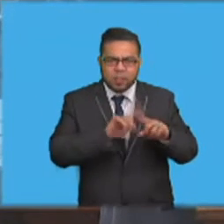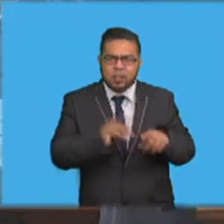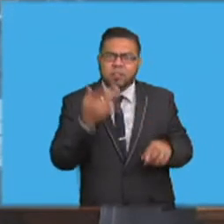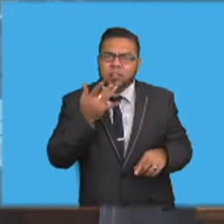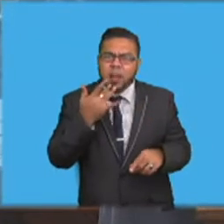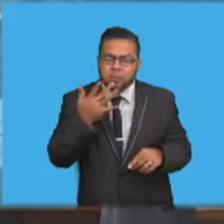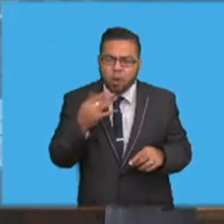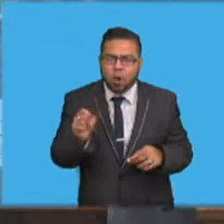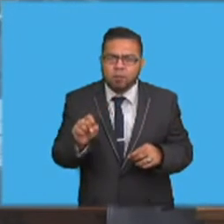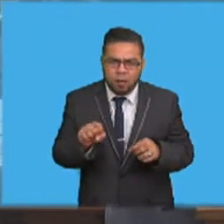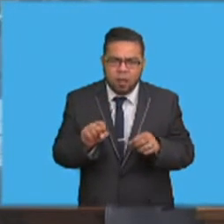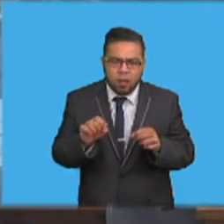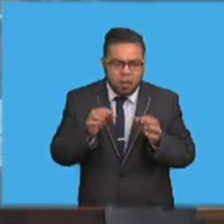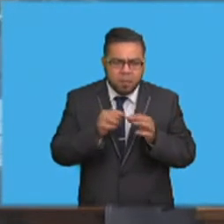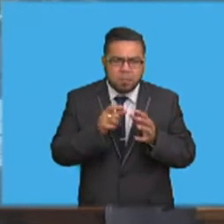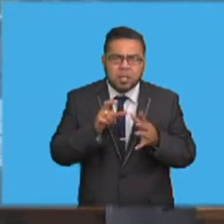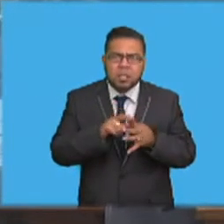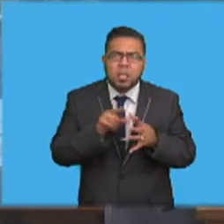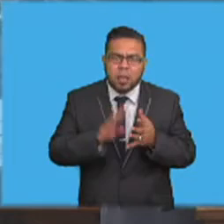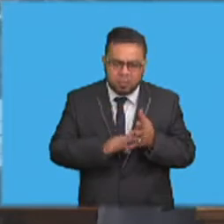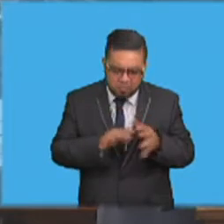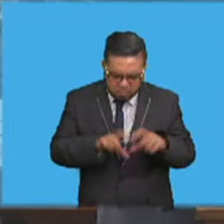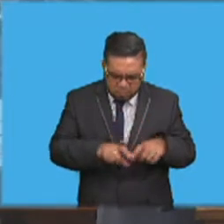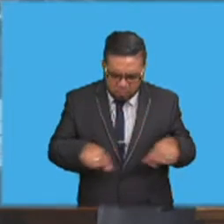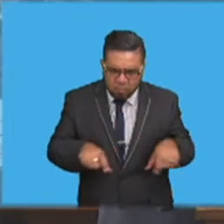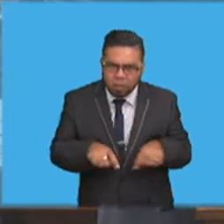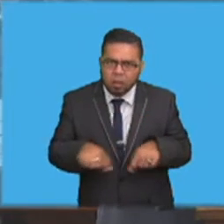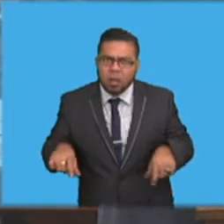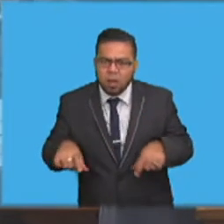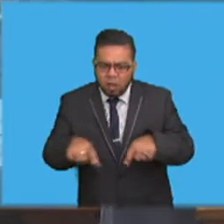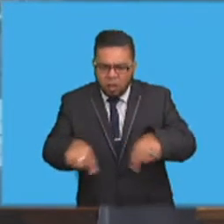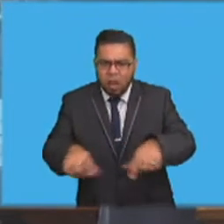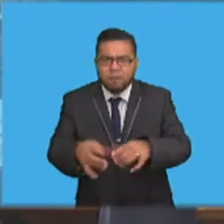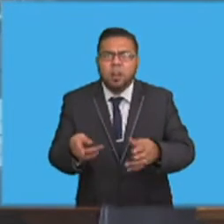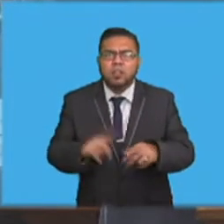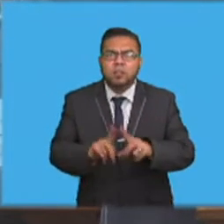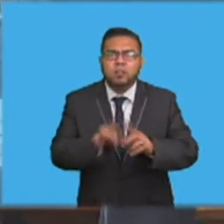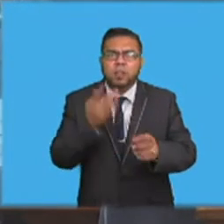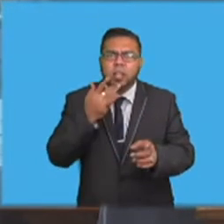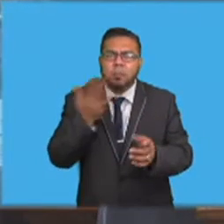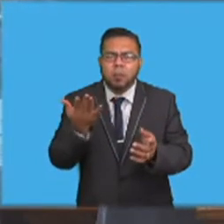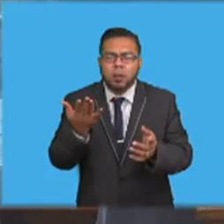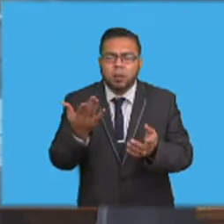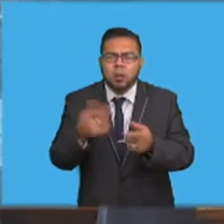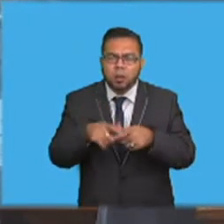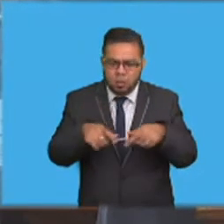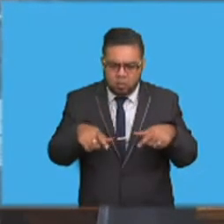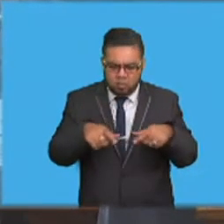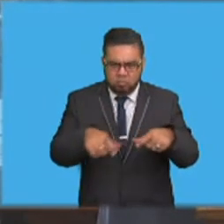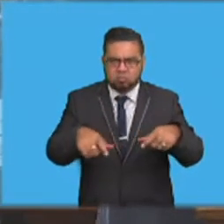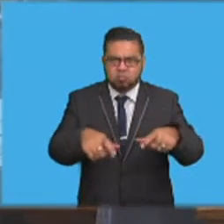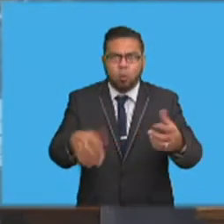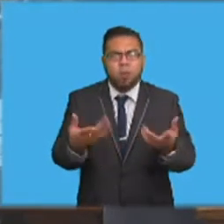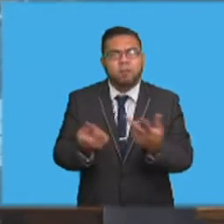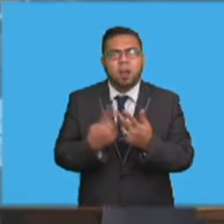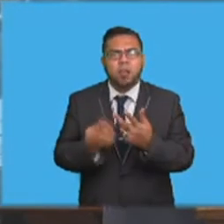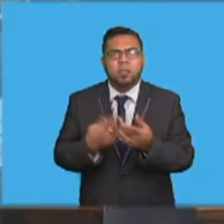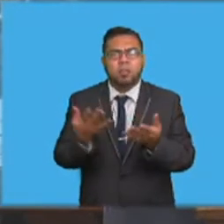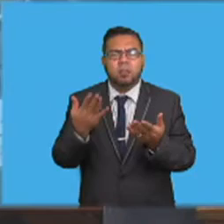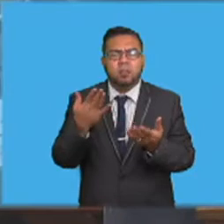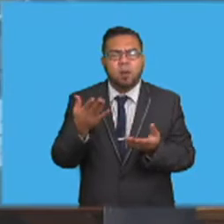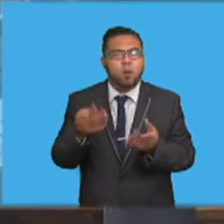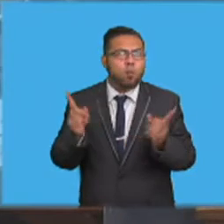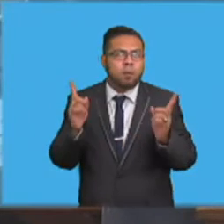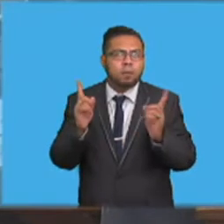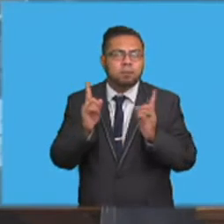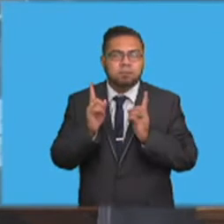exist within our region is alarming. Published reports indicate that our species are